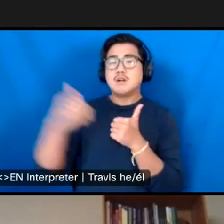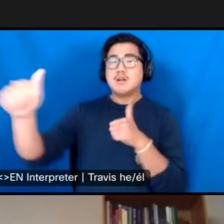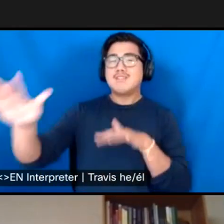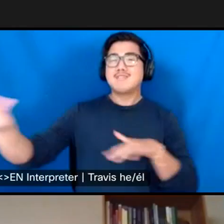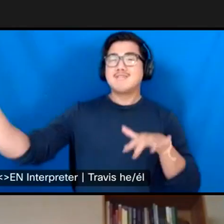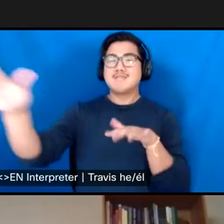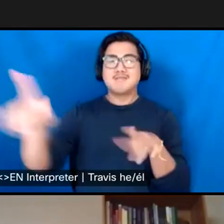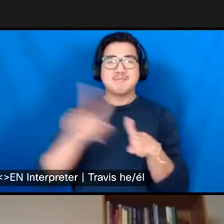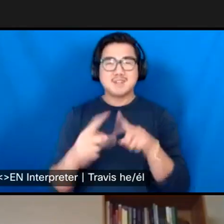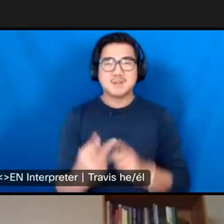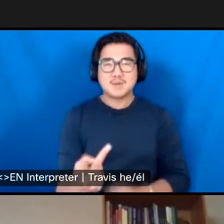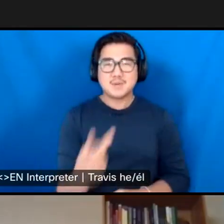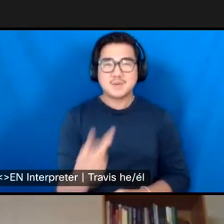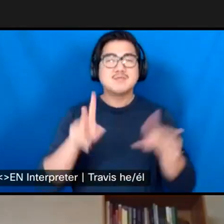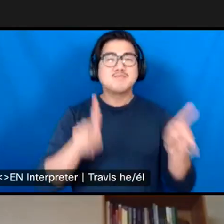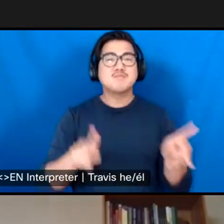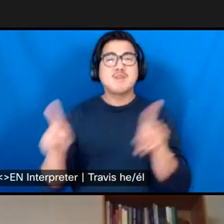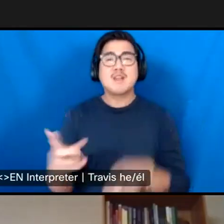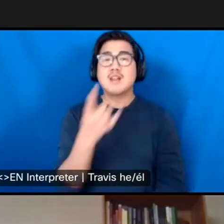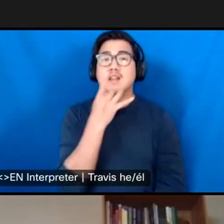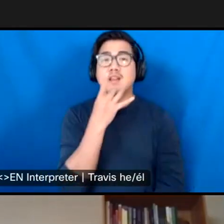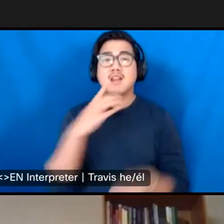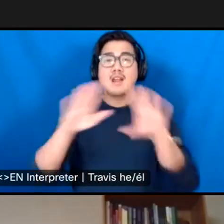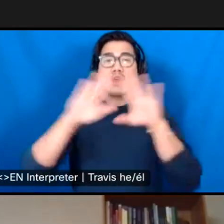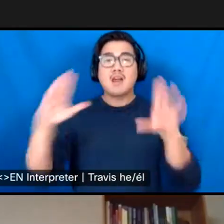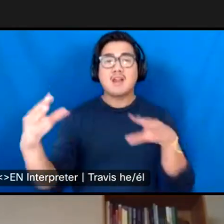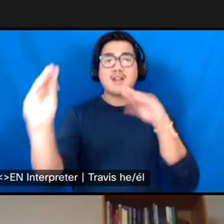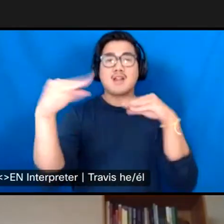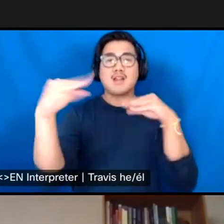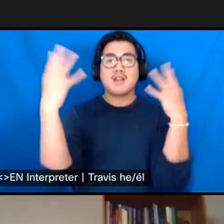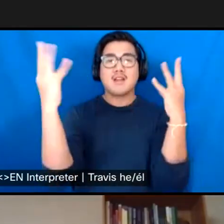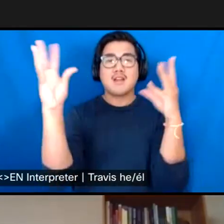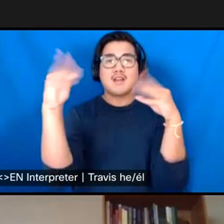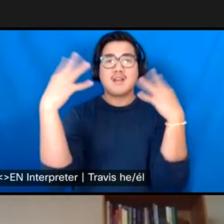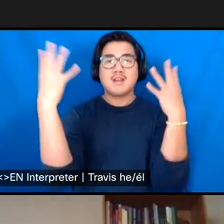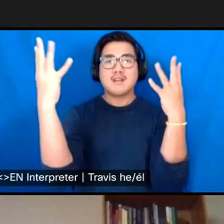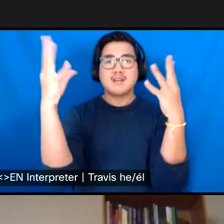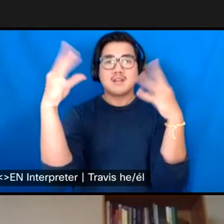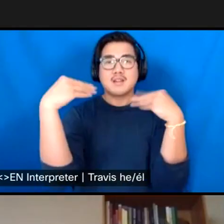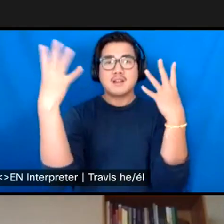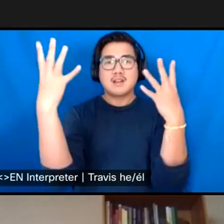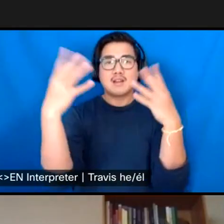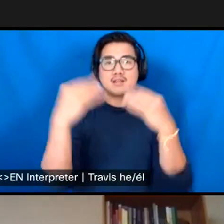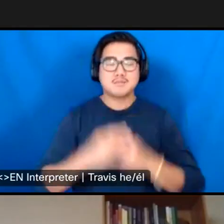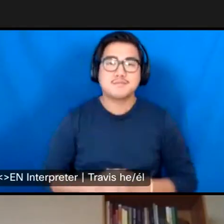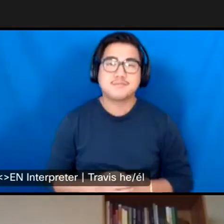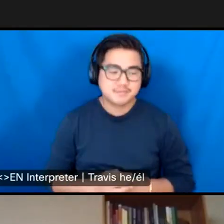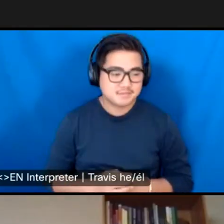lighthouse. We leave and we stay. Lighthouse.